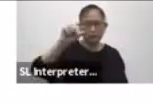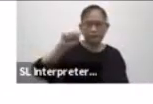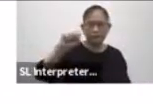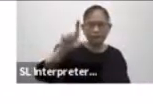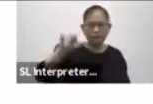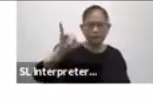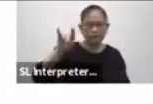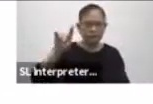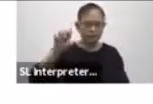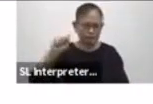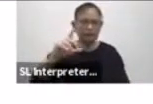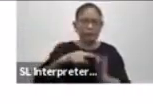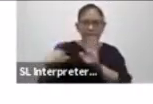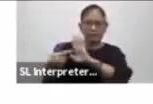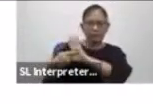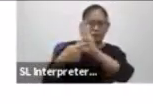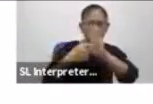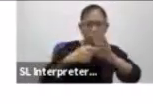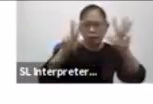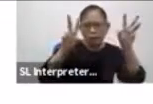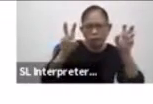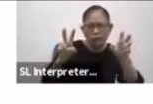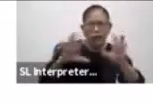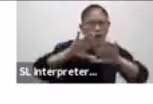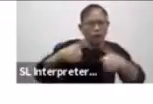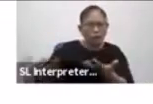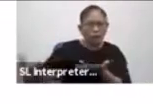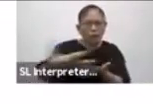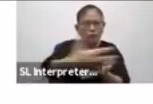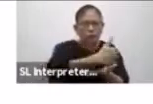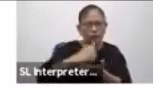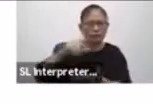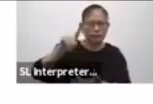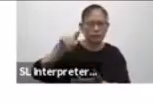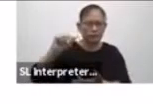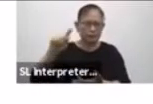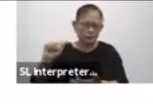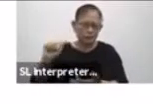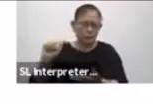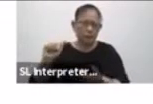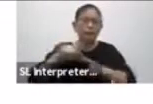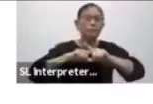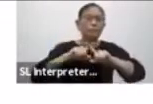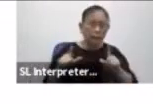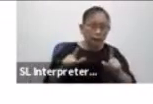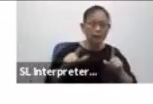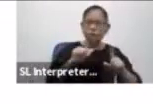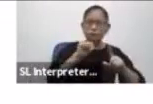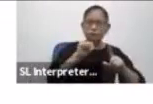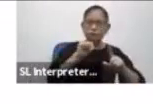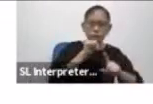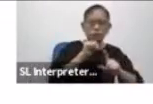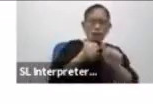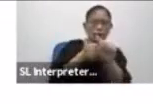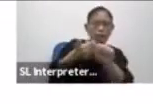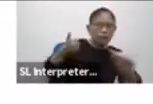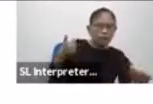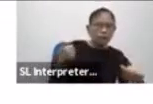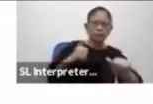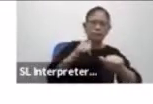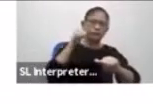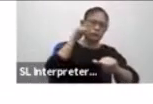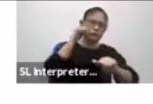and highlights how you can collect GBV data without compromising women's safety. I encourage you to take a look at this on our website.